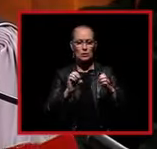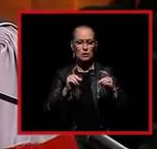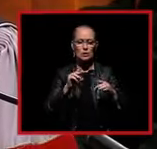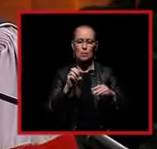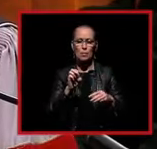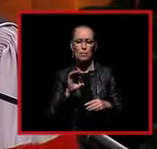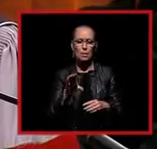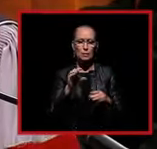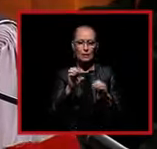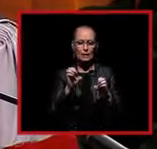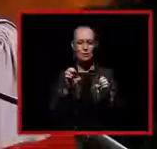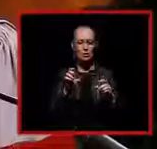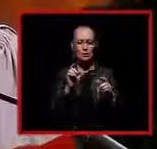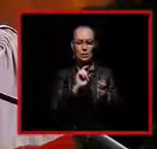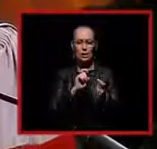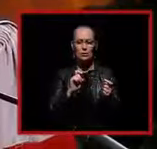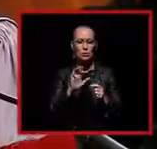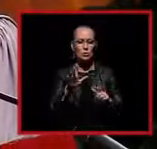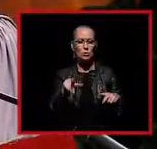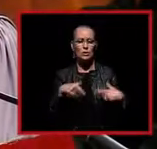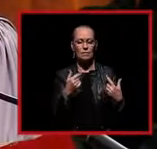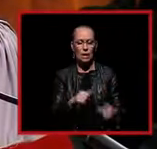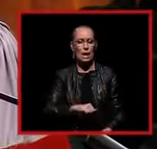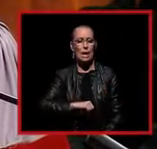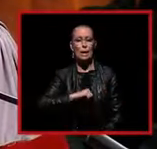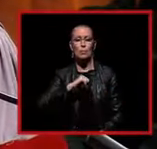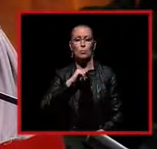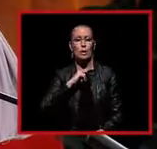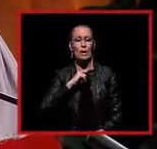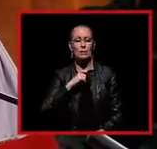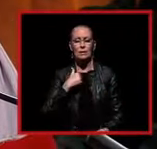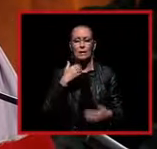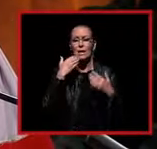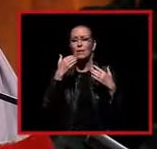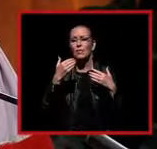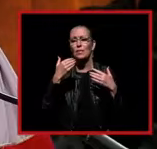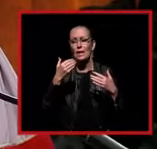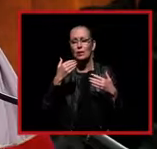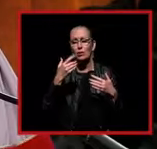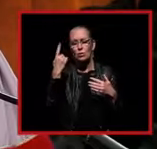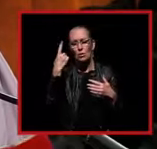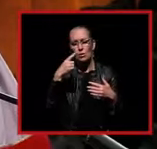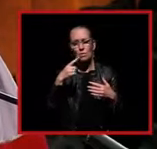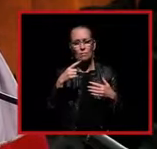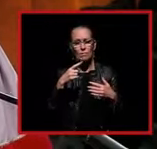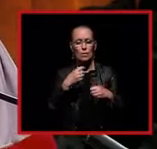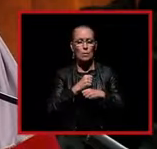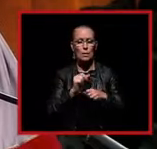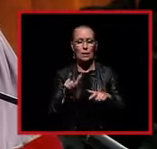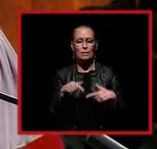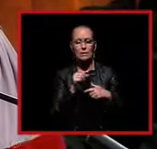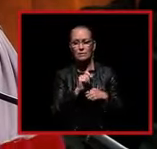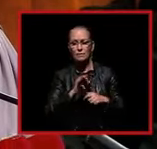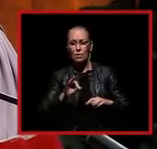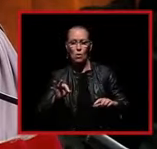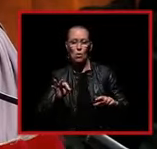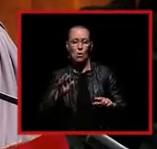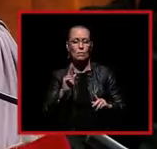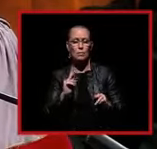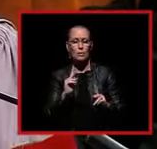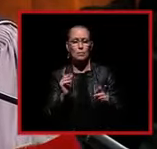been of service to you, and I thank you for enriching the lives of everyone in the STCC community.